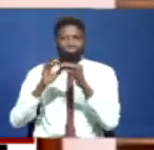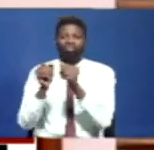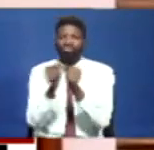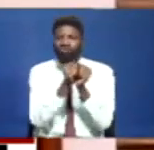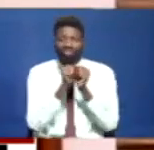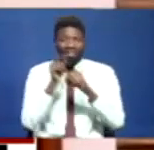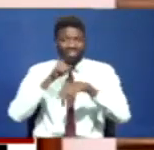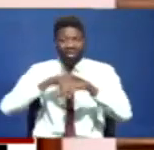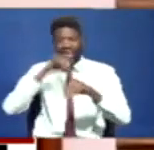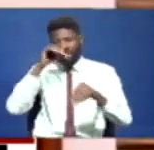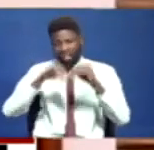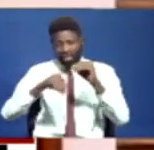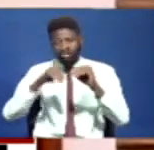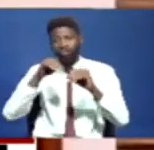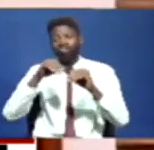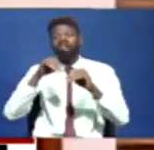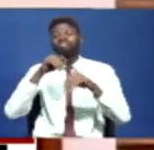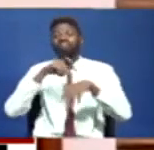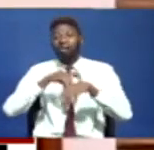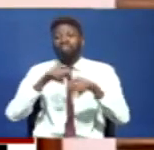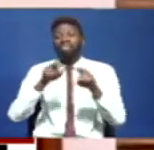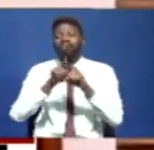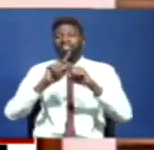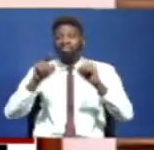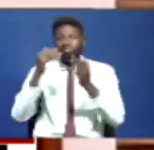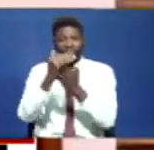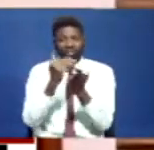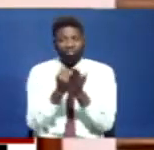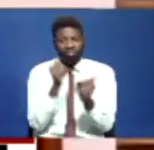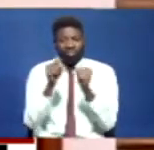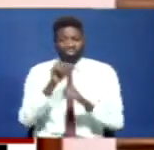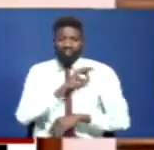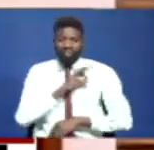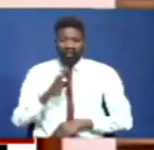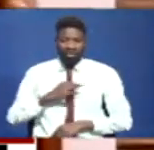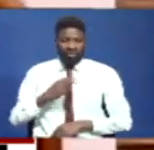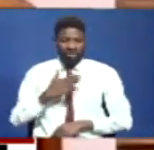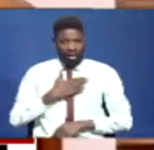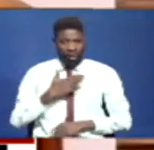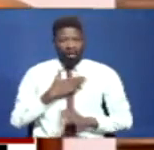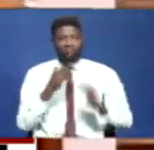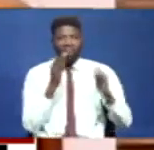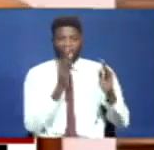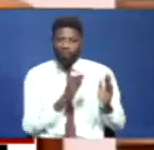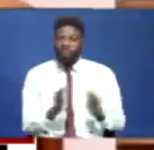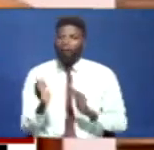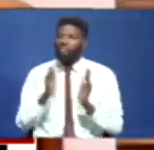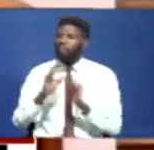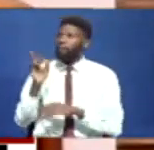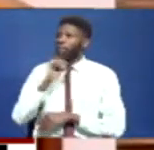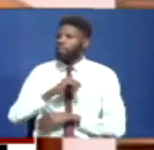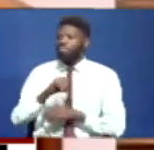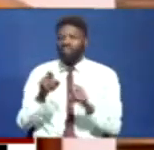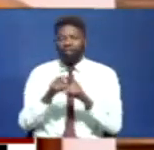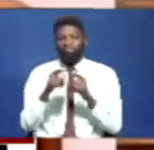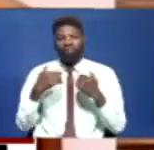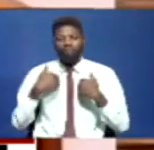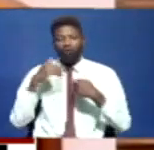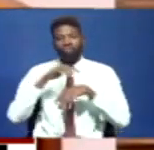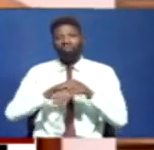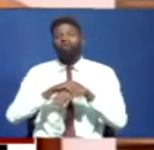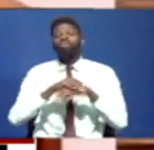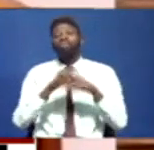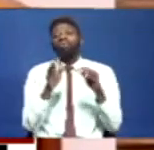various programs that our dedicated staff has lined up. This is also a good opportunity for our